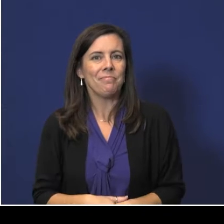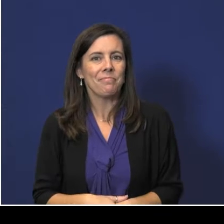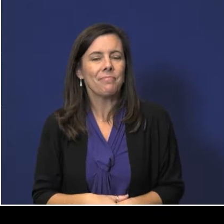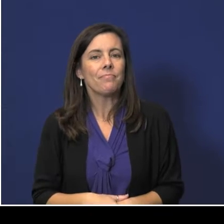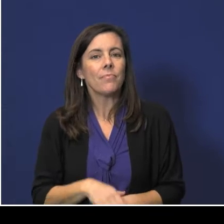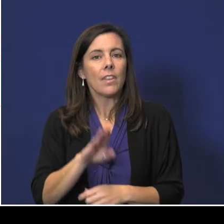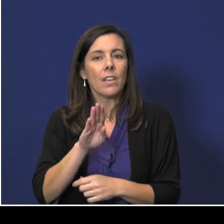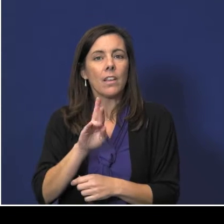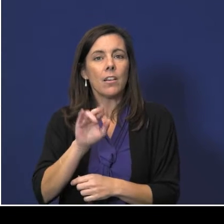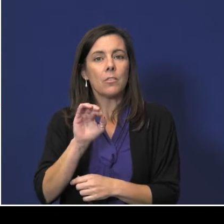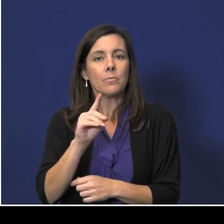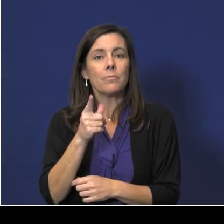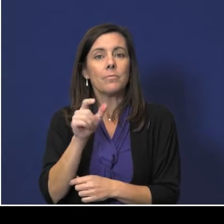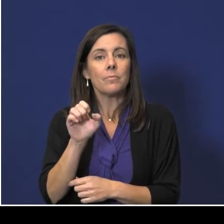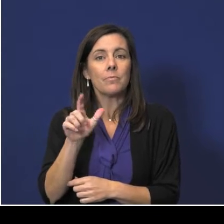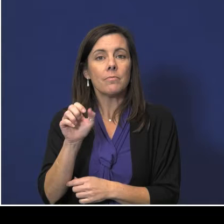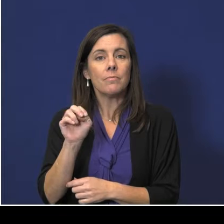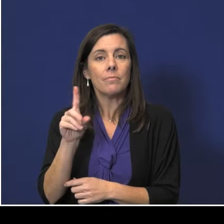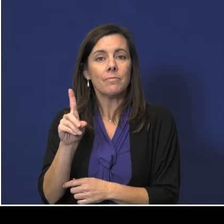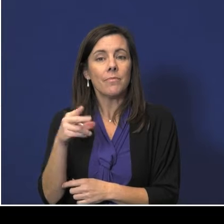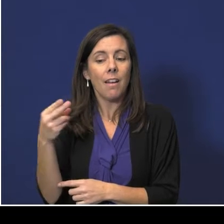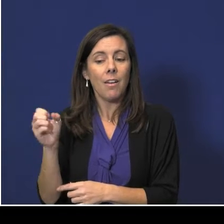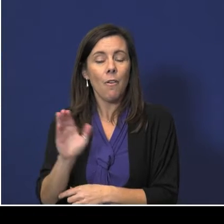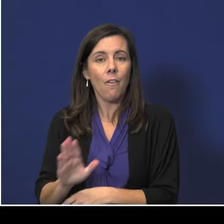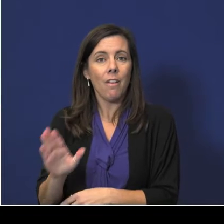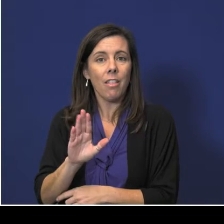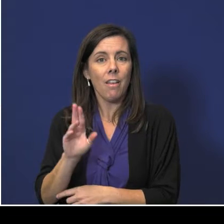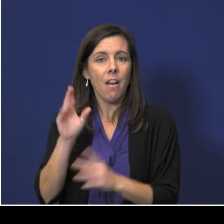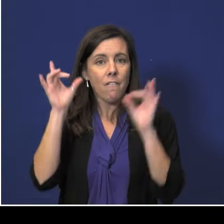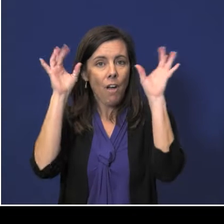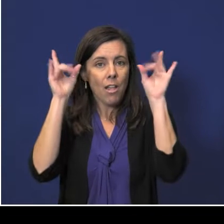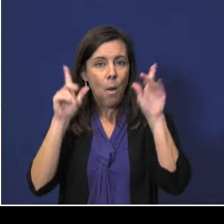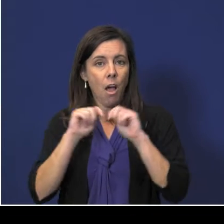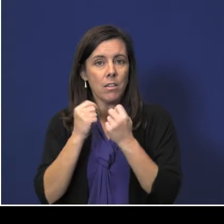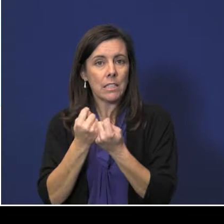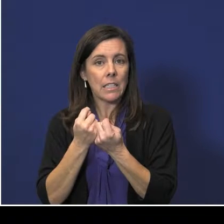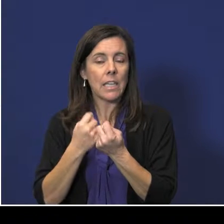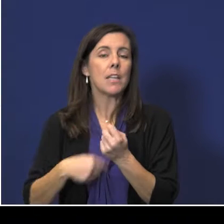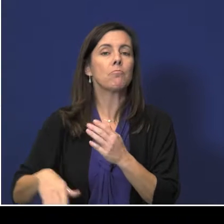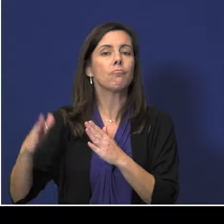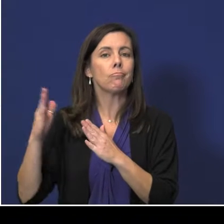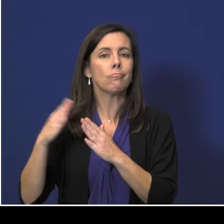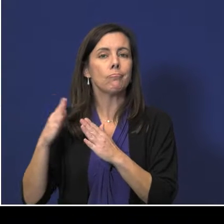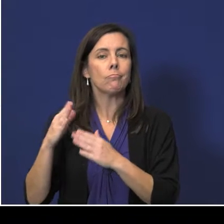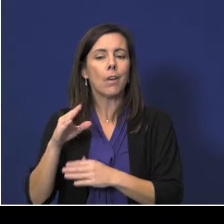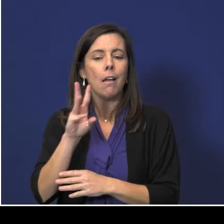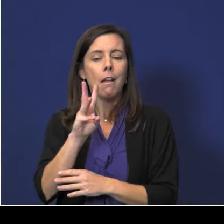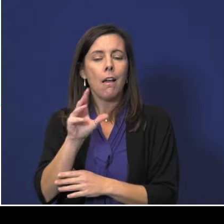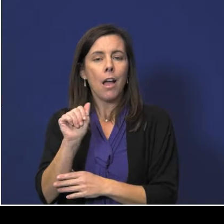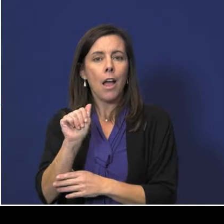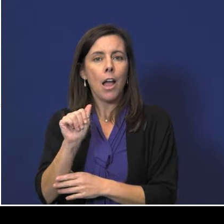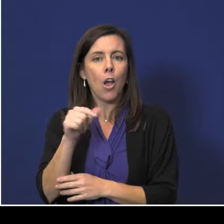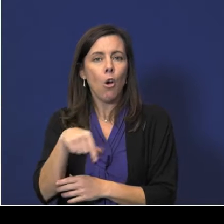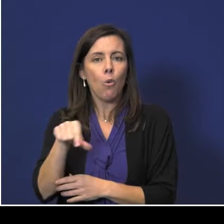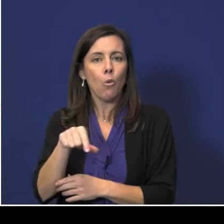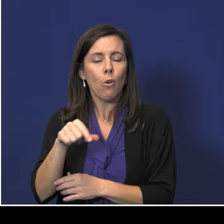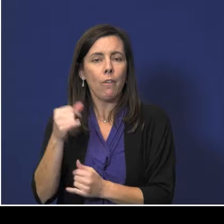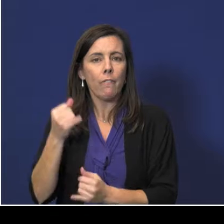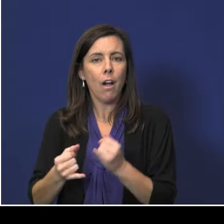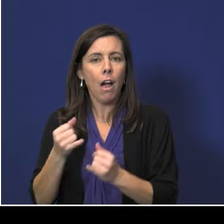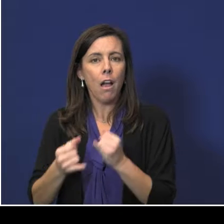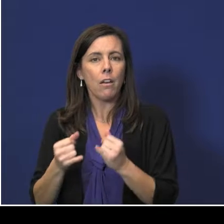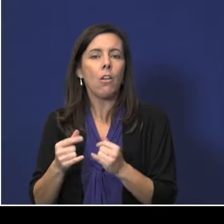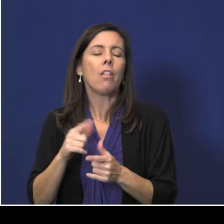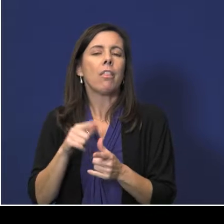Bridgeland High School's volleyball team completed its season in the 6A region quarterfinal after falling to Klein